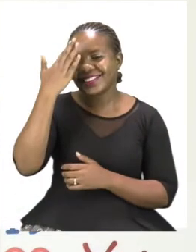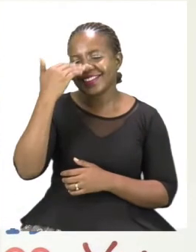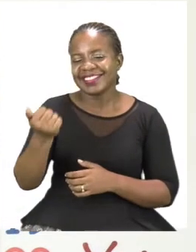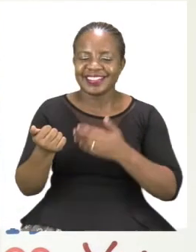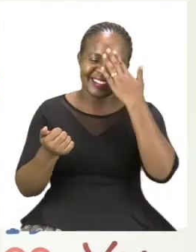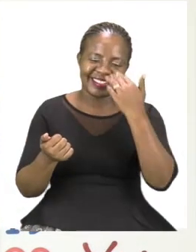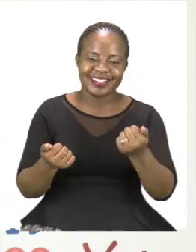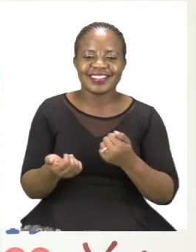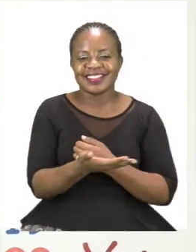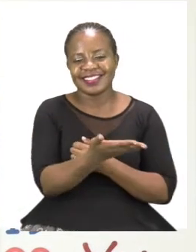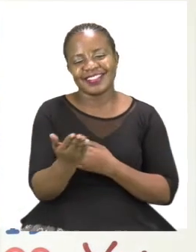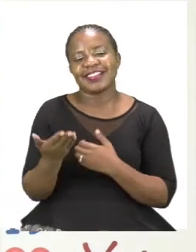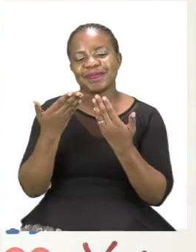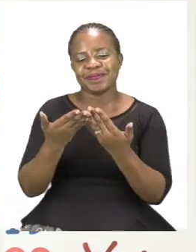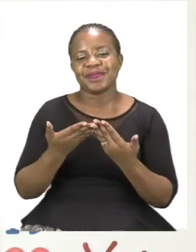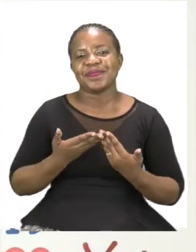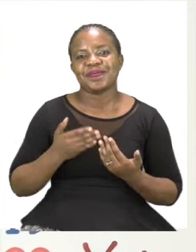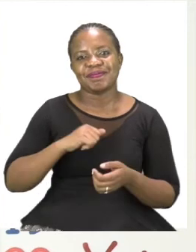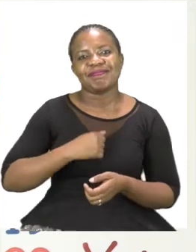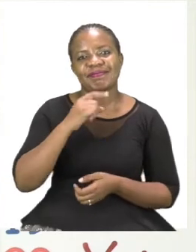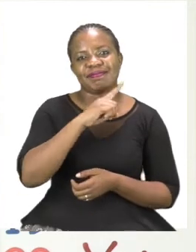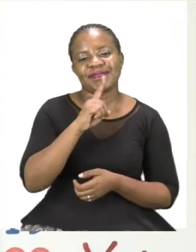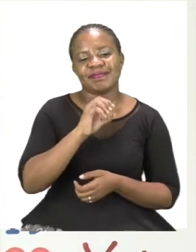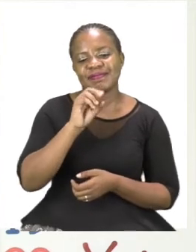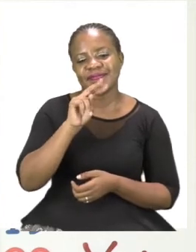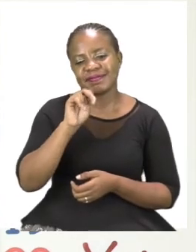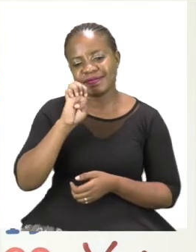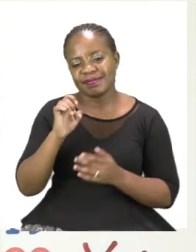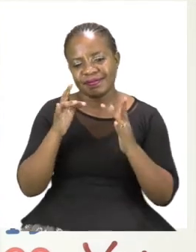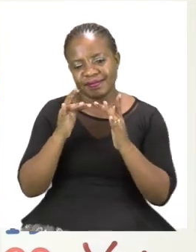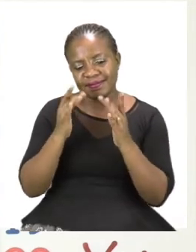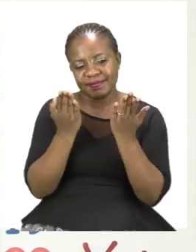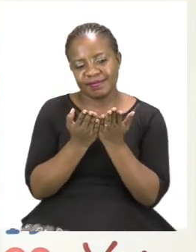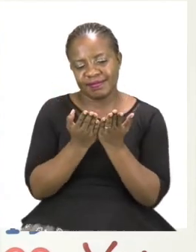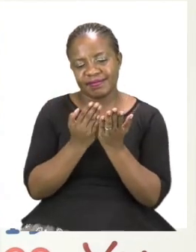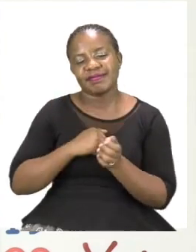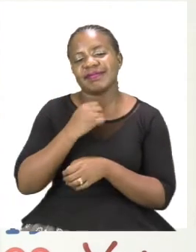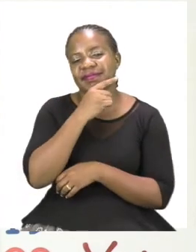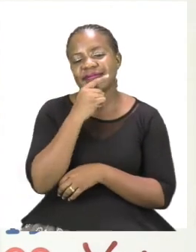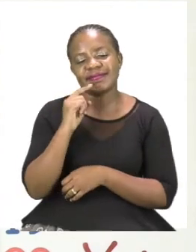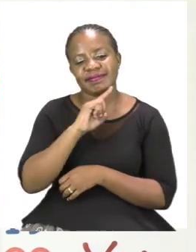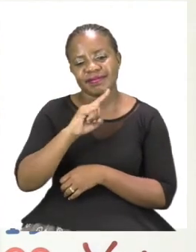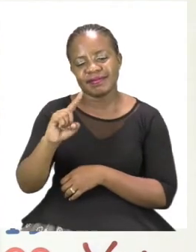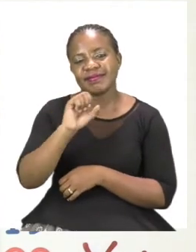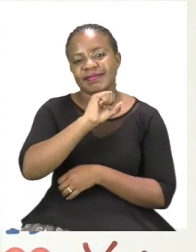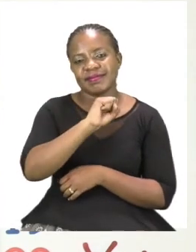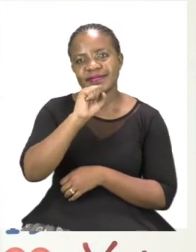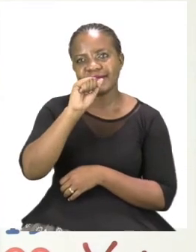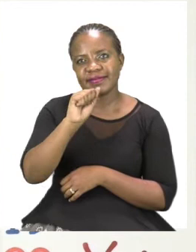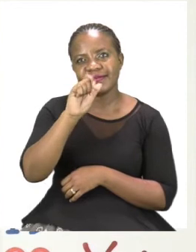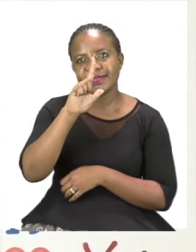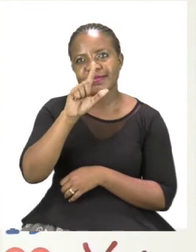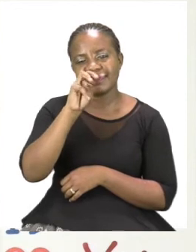Hello everyone and welcome to My Zone Online School. My name is Teacher Mutsa and thank you